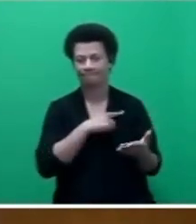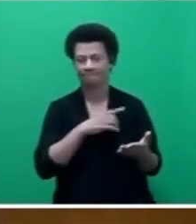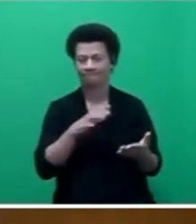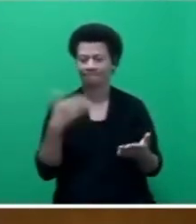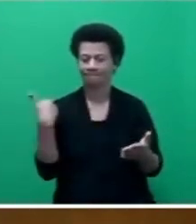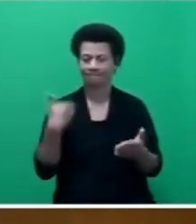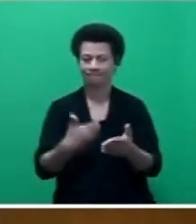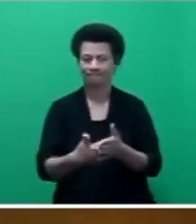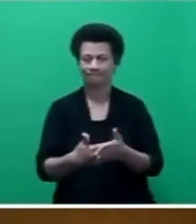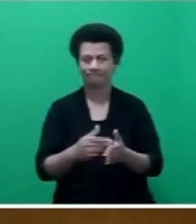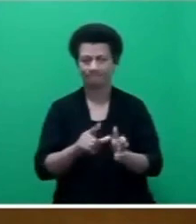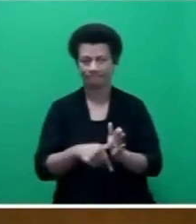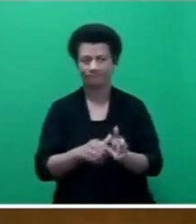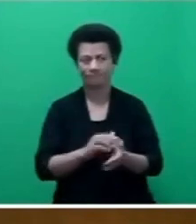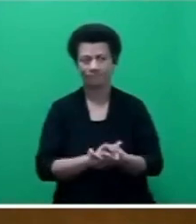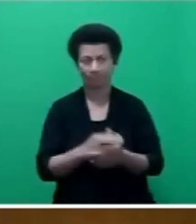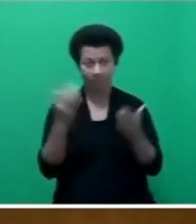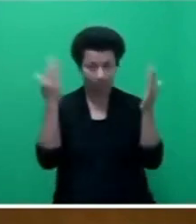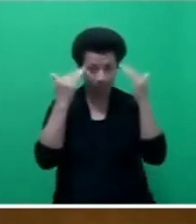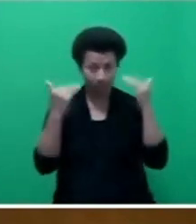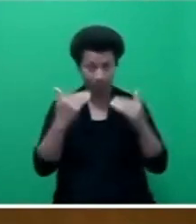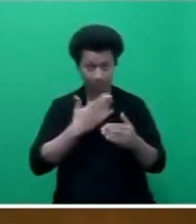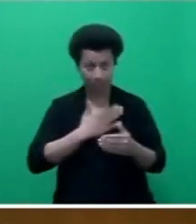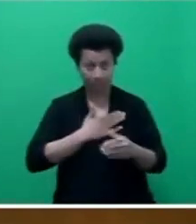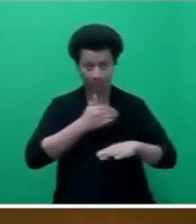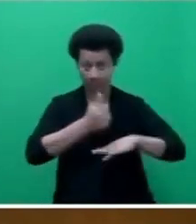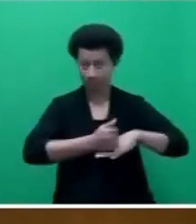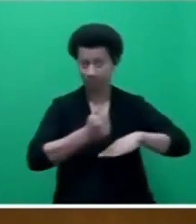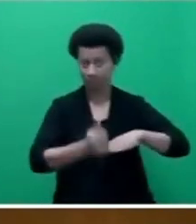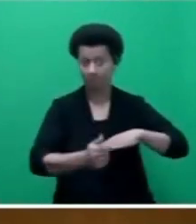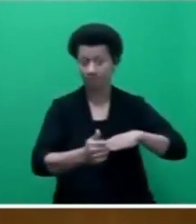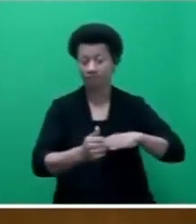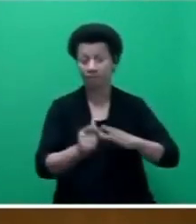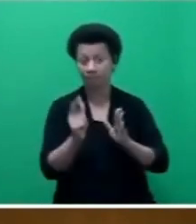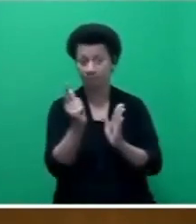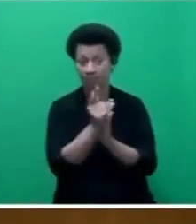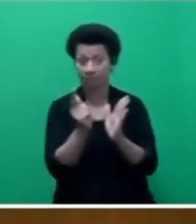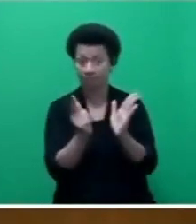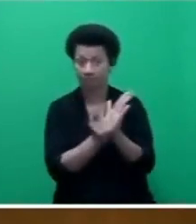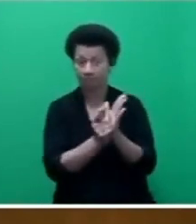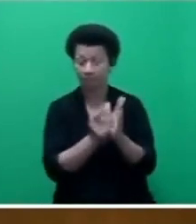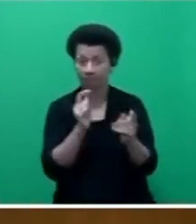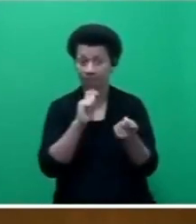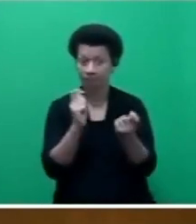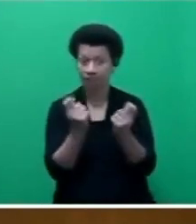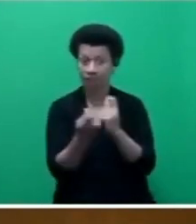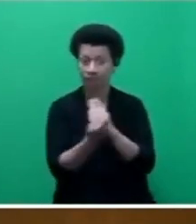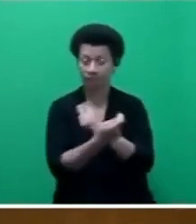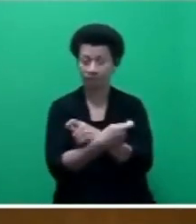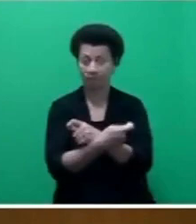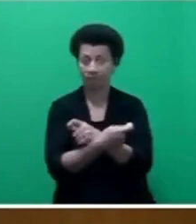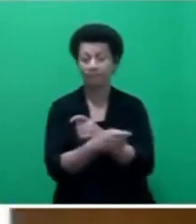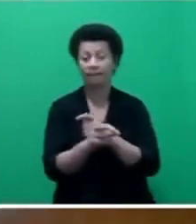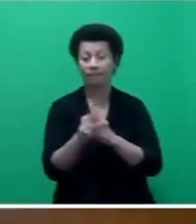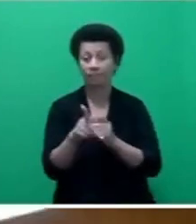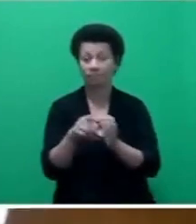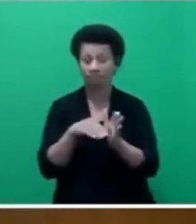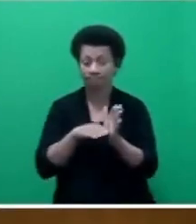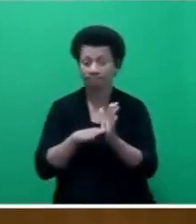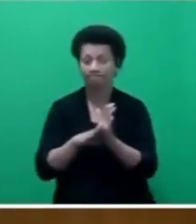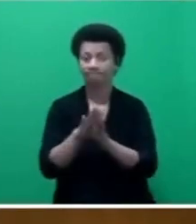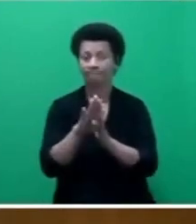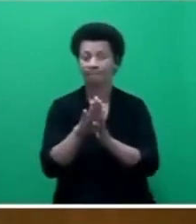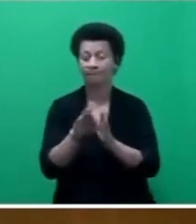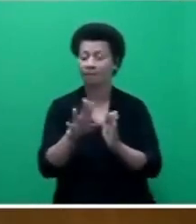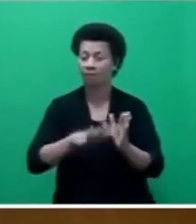Mr. Speaker, my government has implemented legislative reforms and innovative strategies for the benefit of all